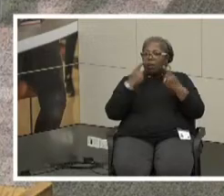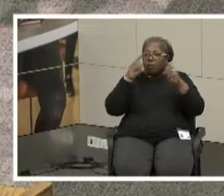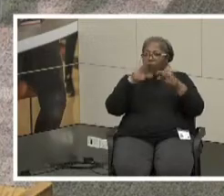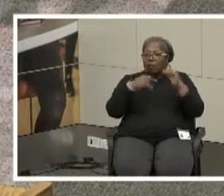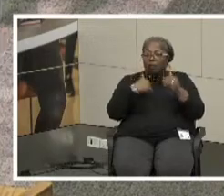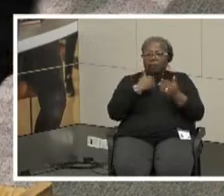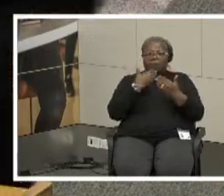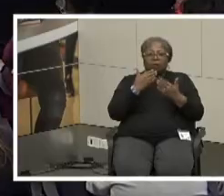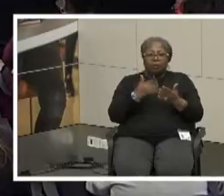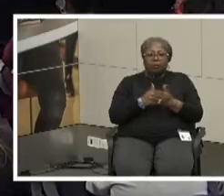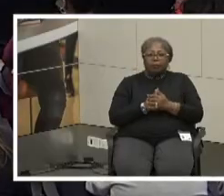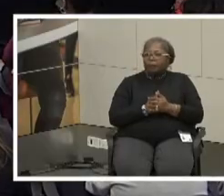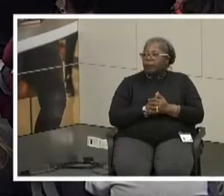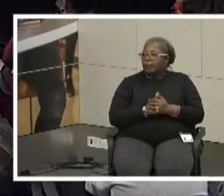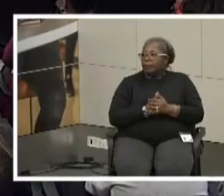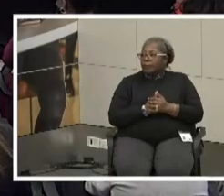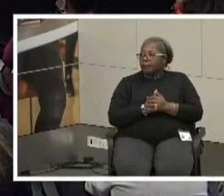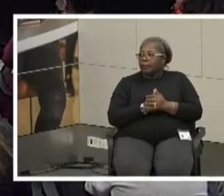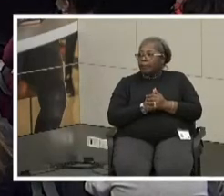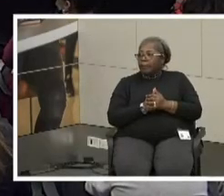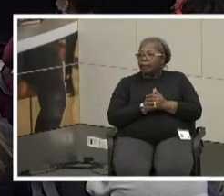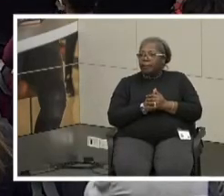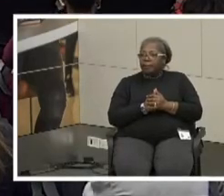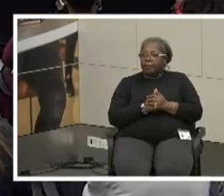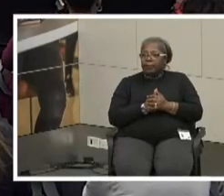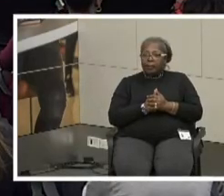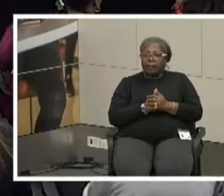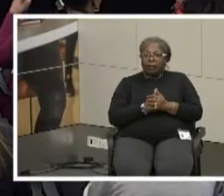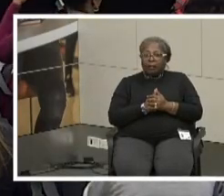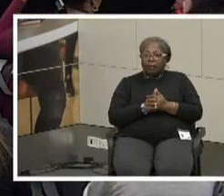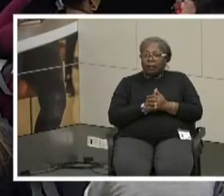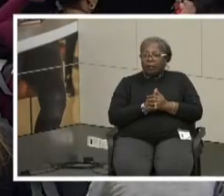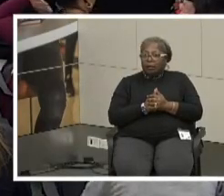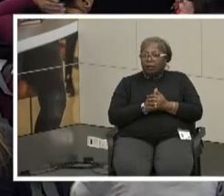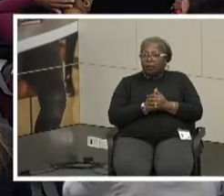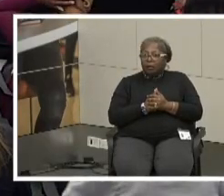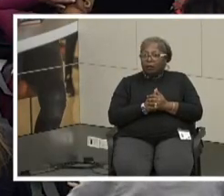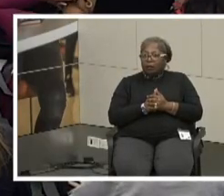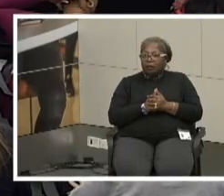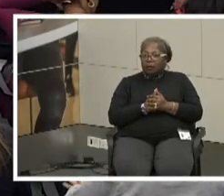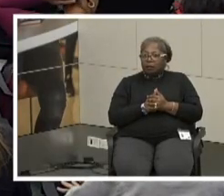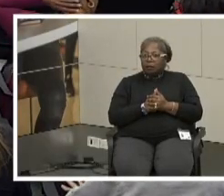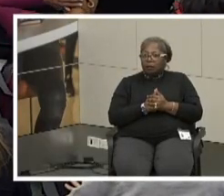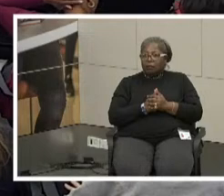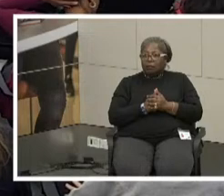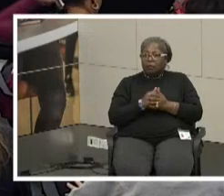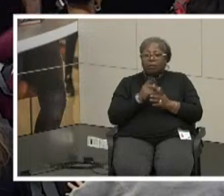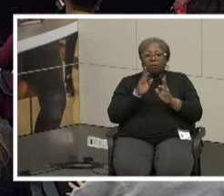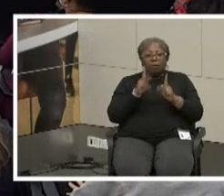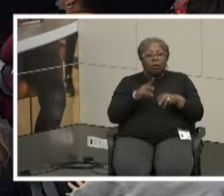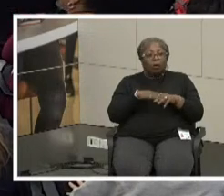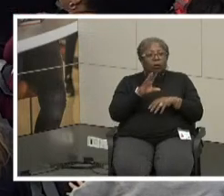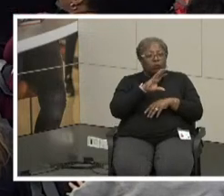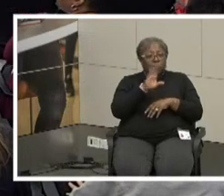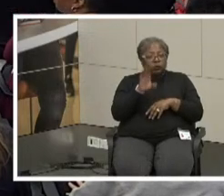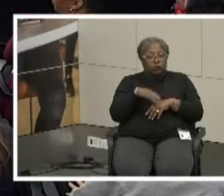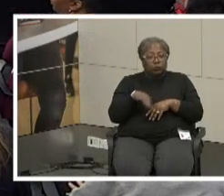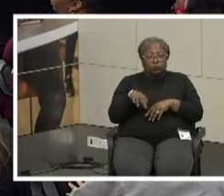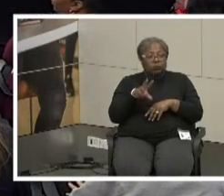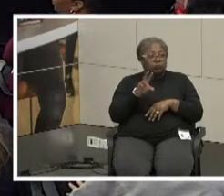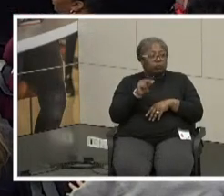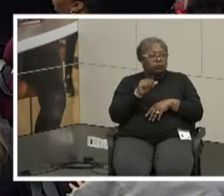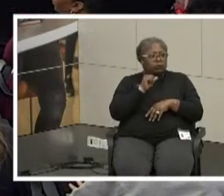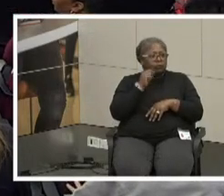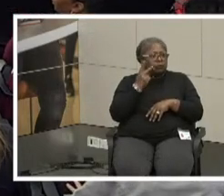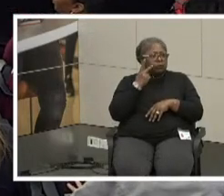north thank you um is Miss Hernandez on the zoom no and